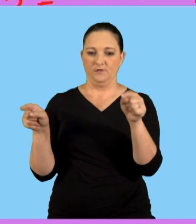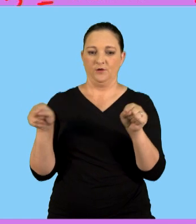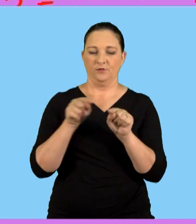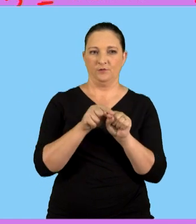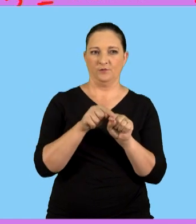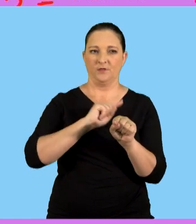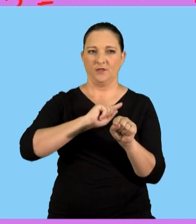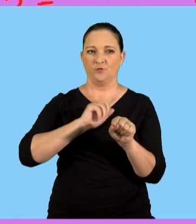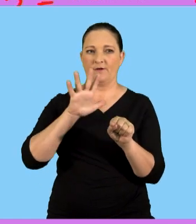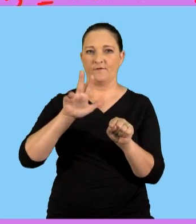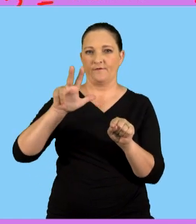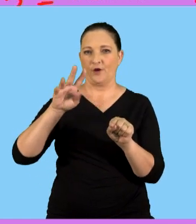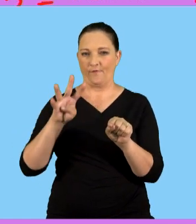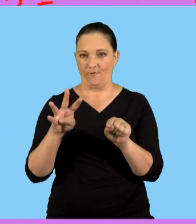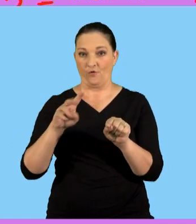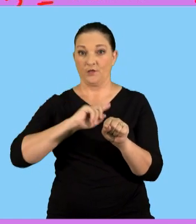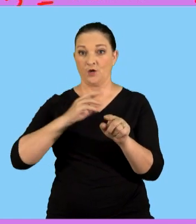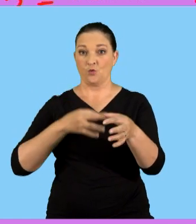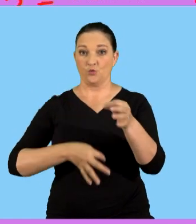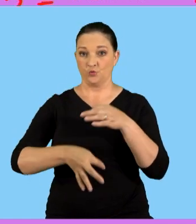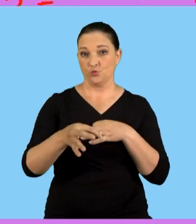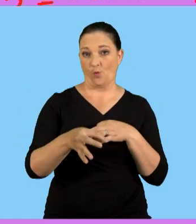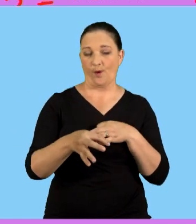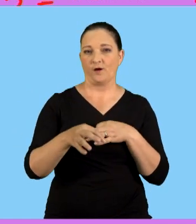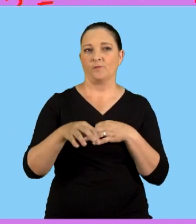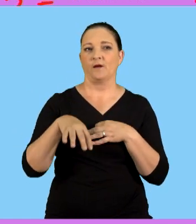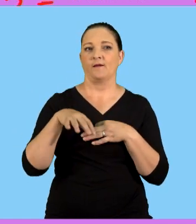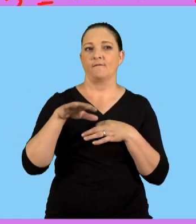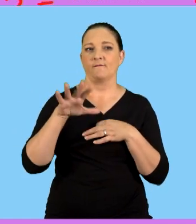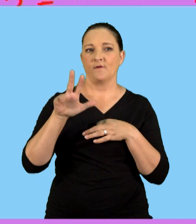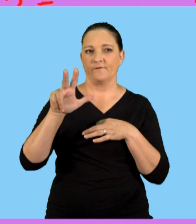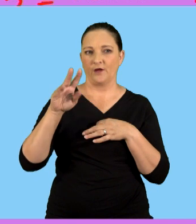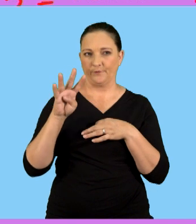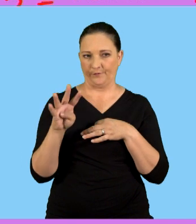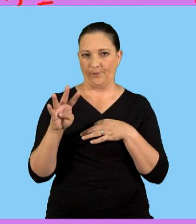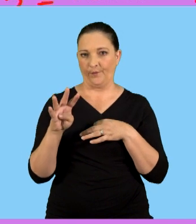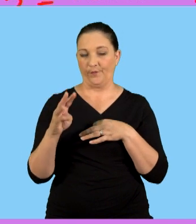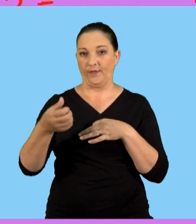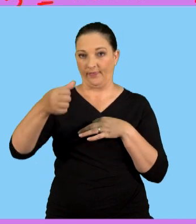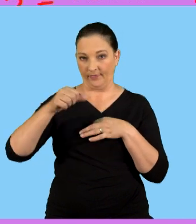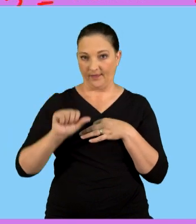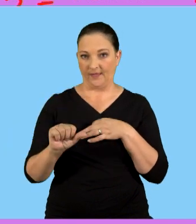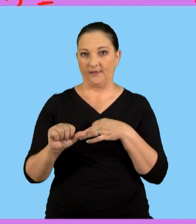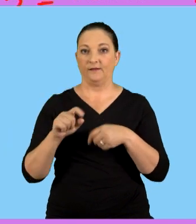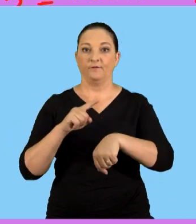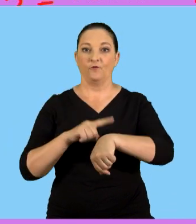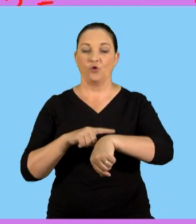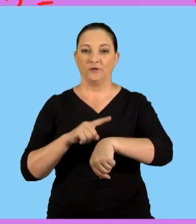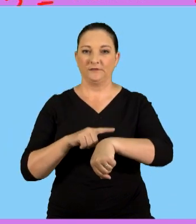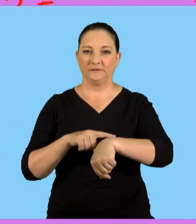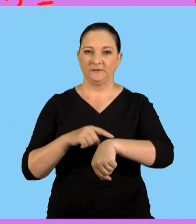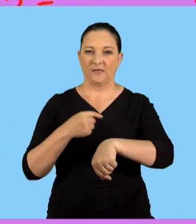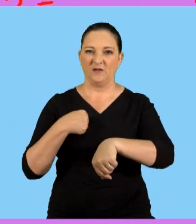meet? 584. So I substituted 584 kilometers. Thereafter, I substitute my